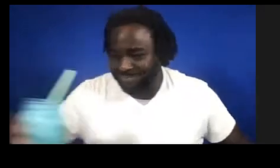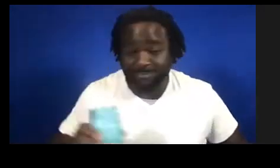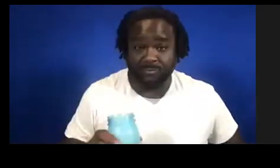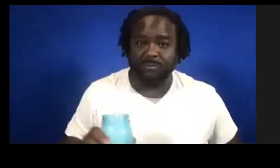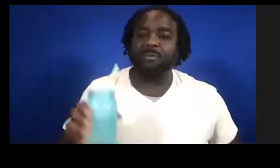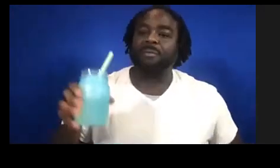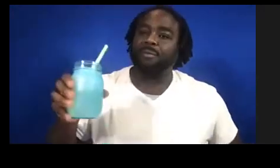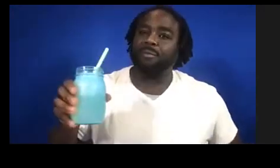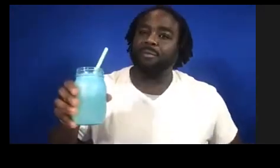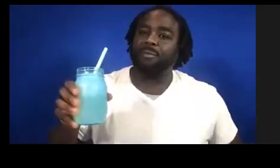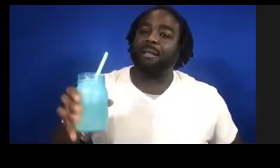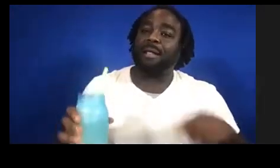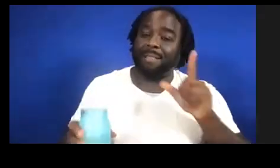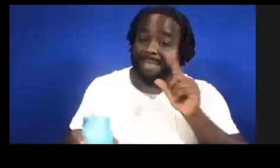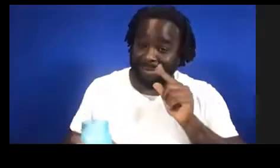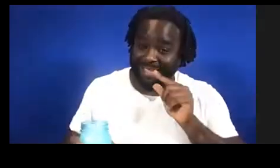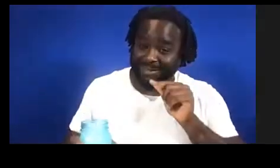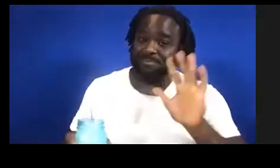It's a mess.